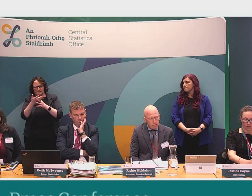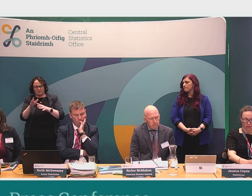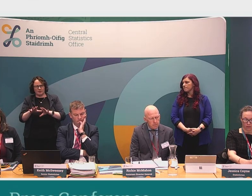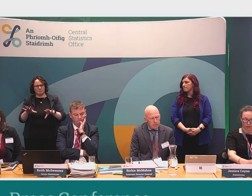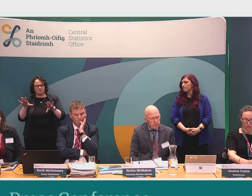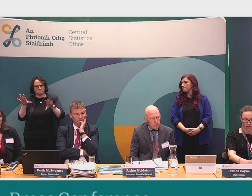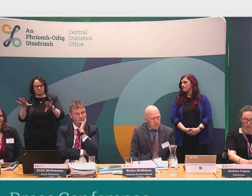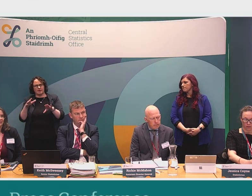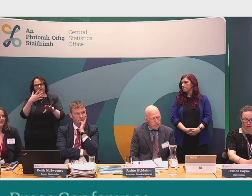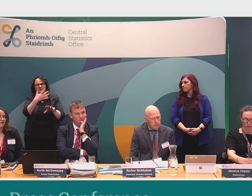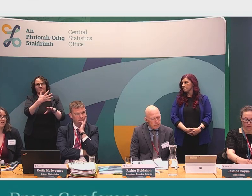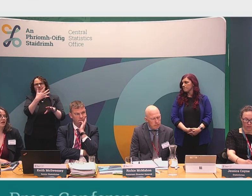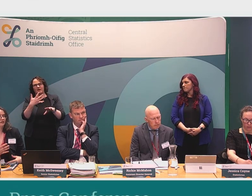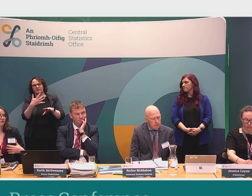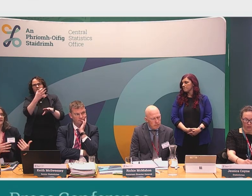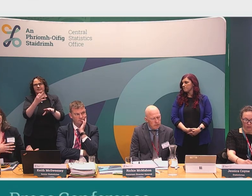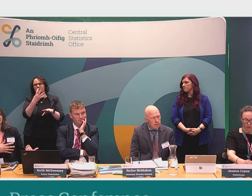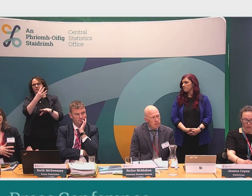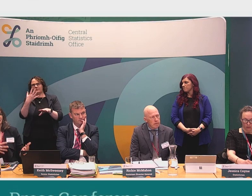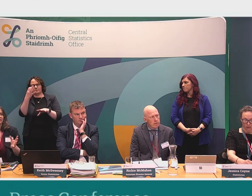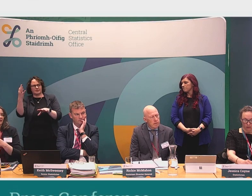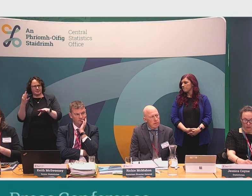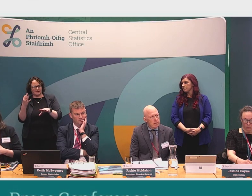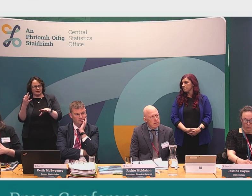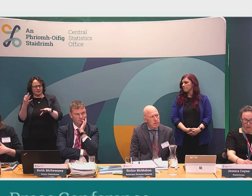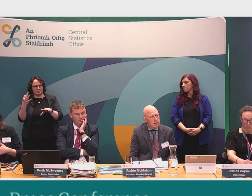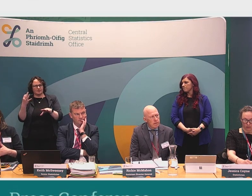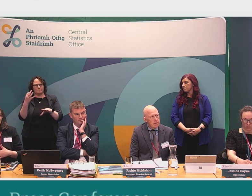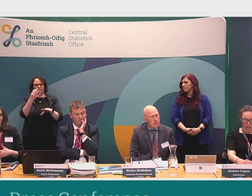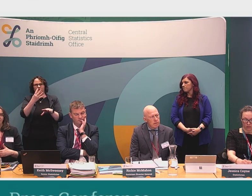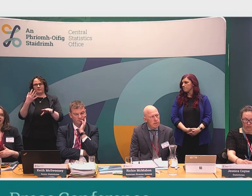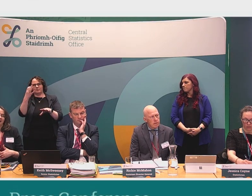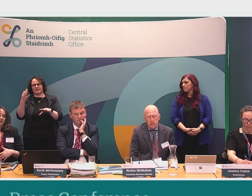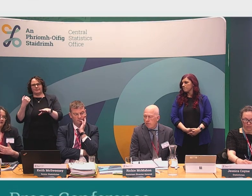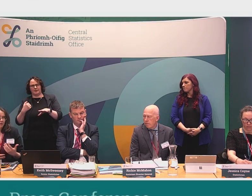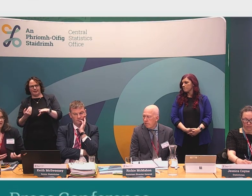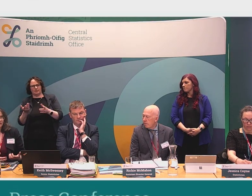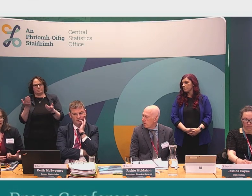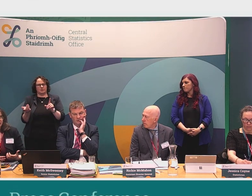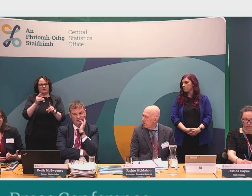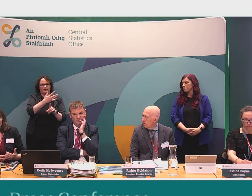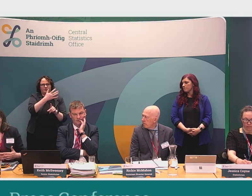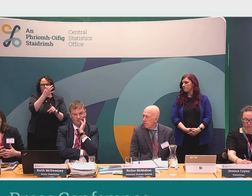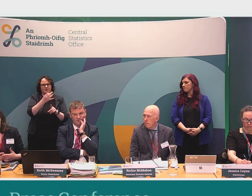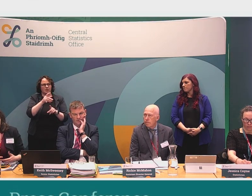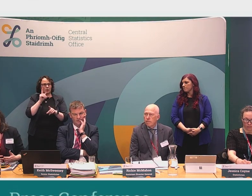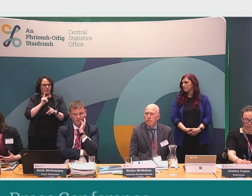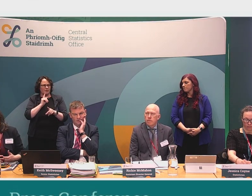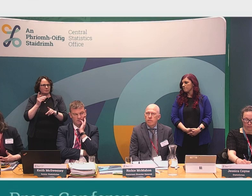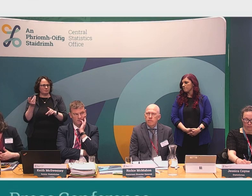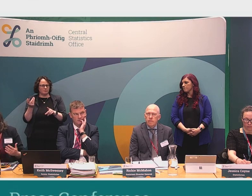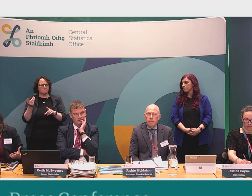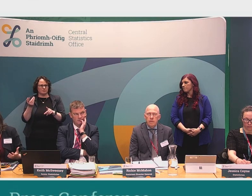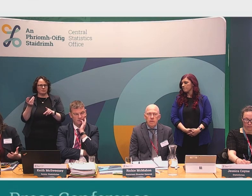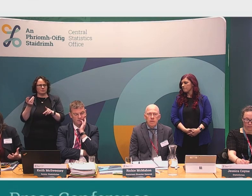about 45%, so 55% female, 45% males. And again, this speaks to the quality and how we can be confident that this